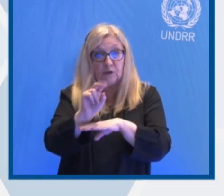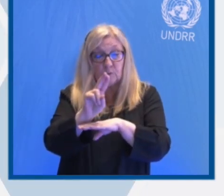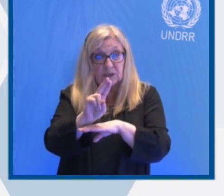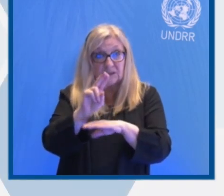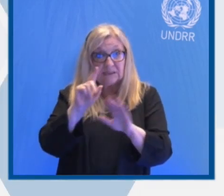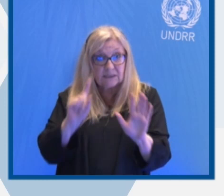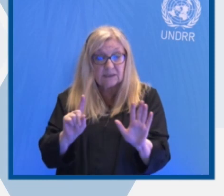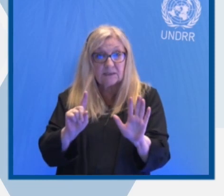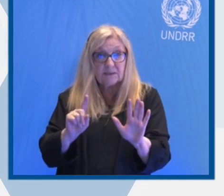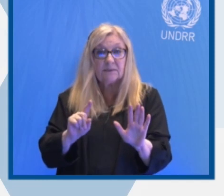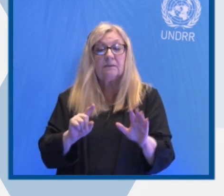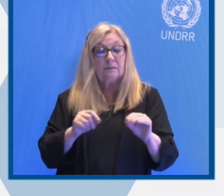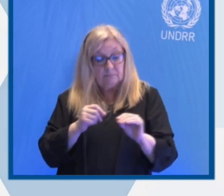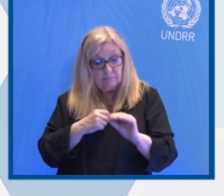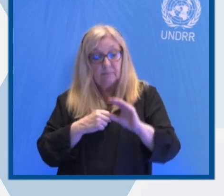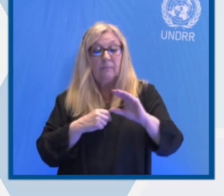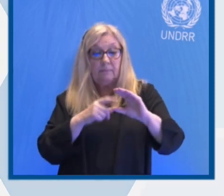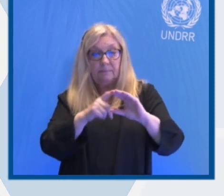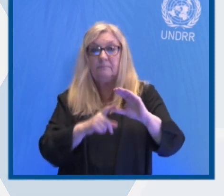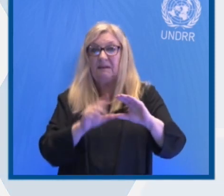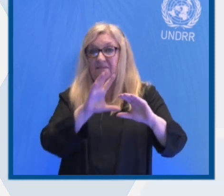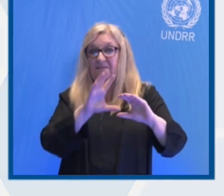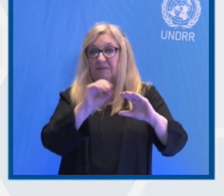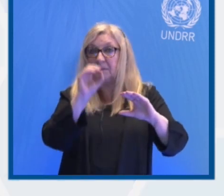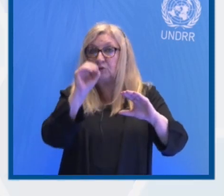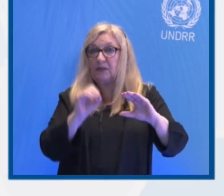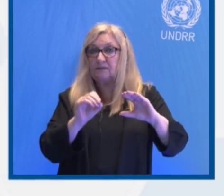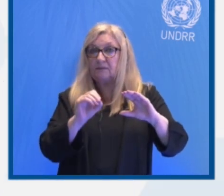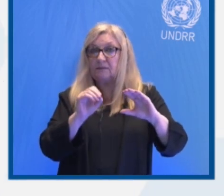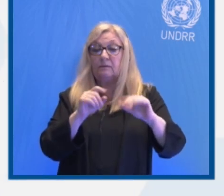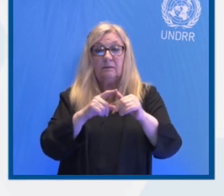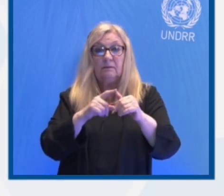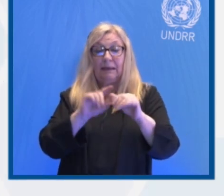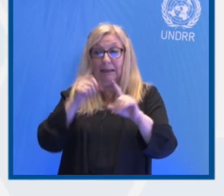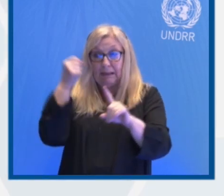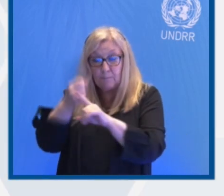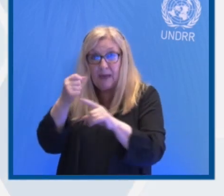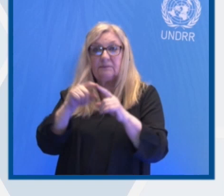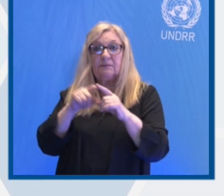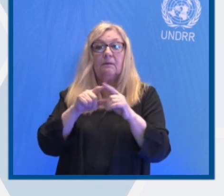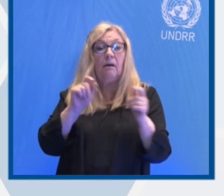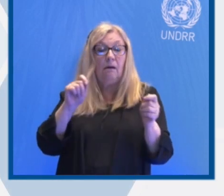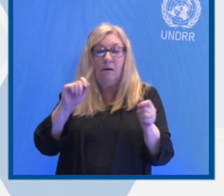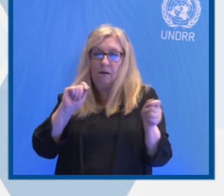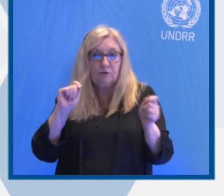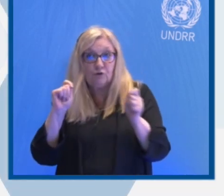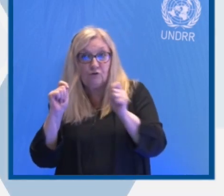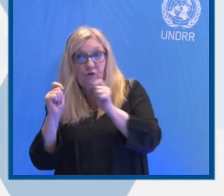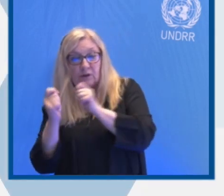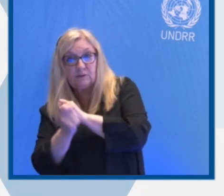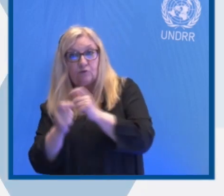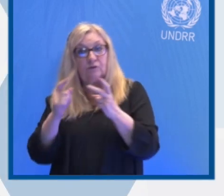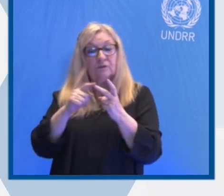50% of our invested assets will be in one of three categories. So impact, transition finance,